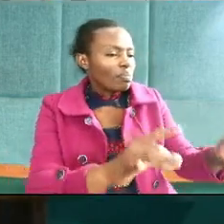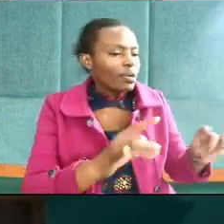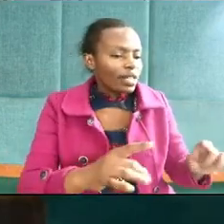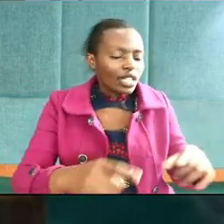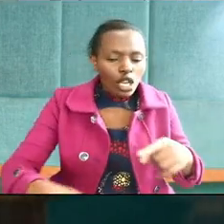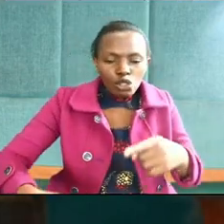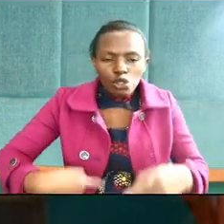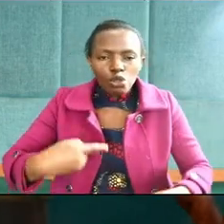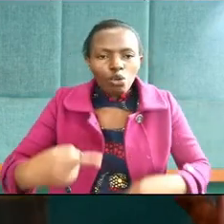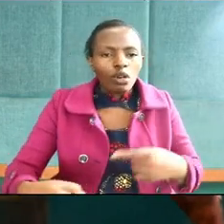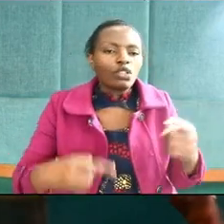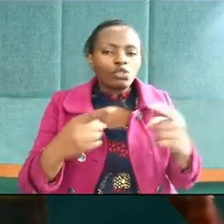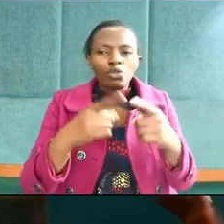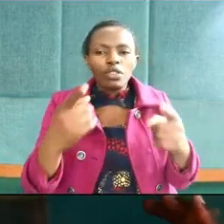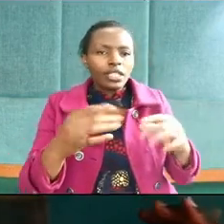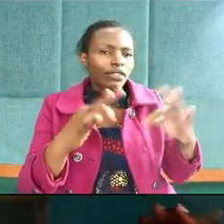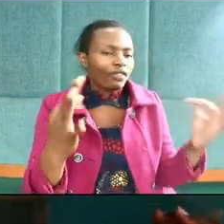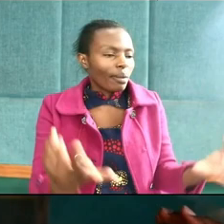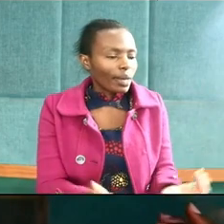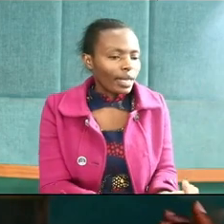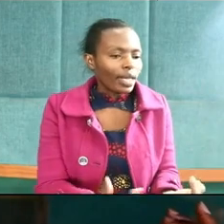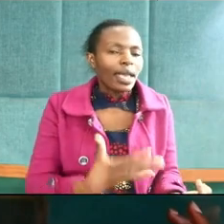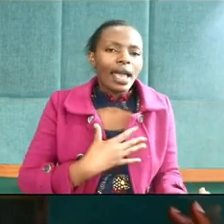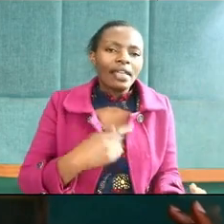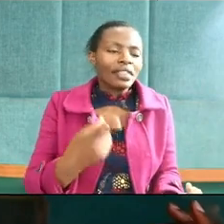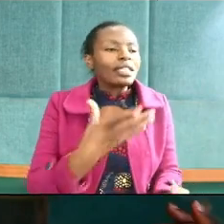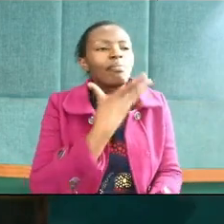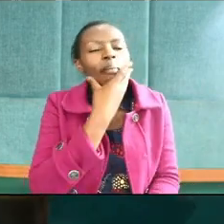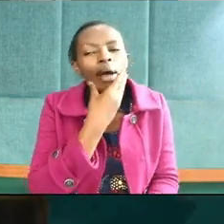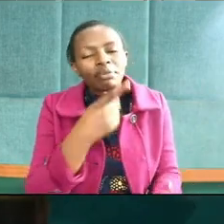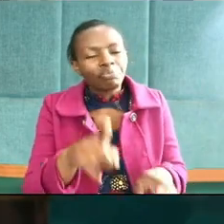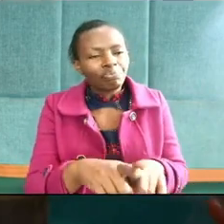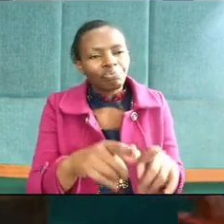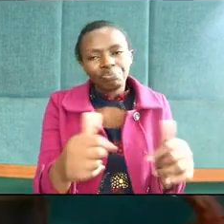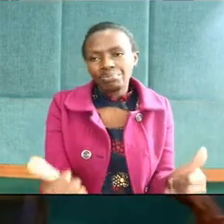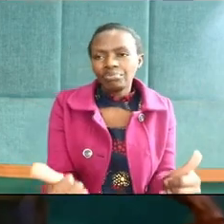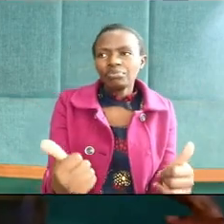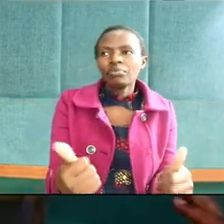joy and peace to his own heart. See,